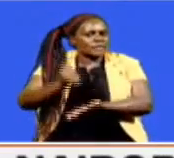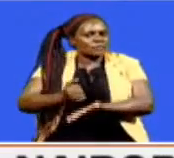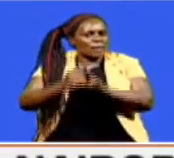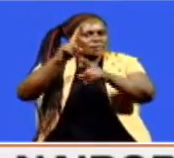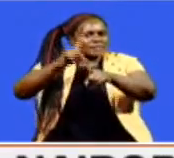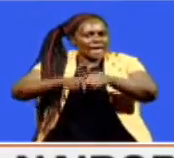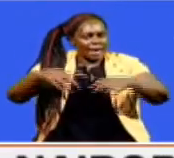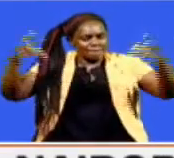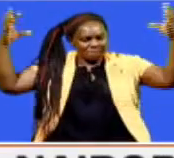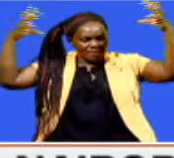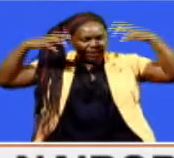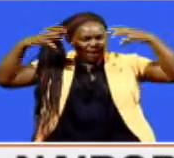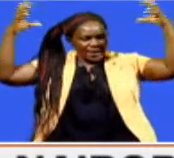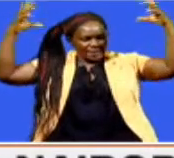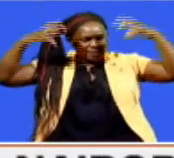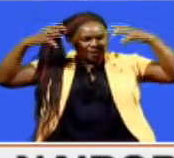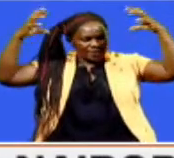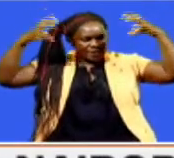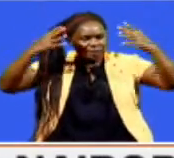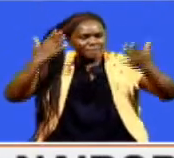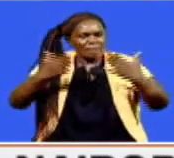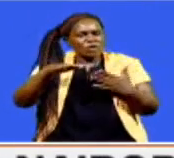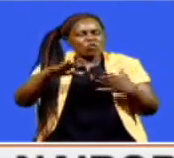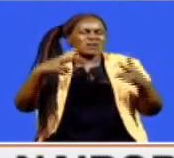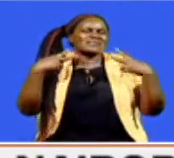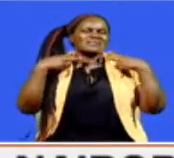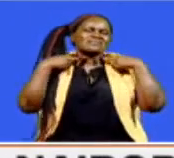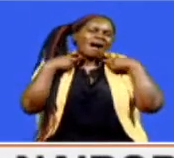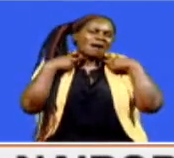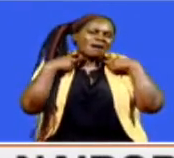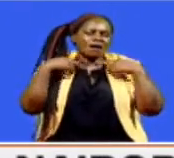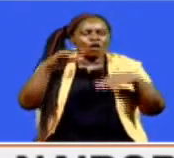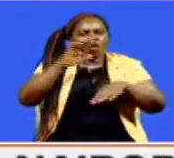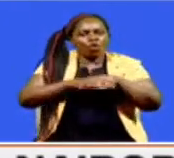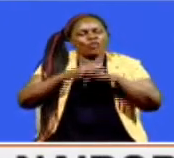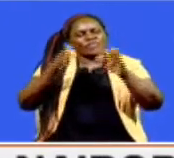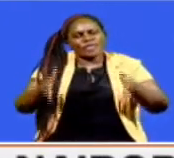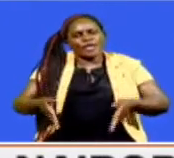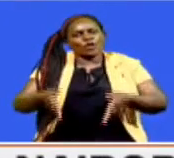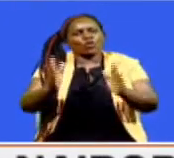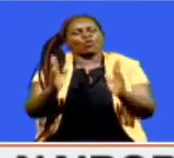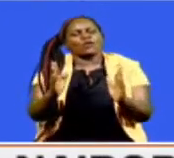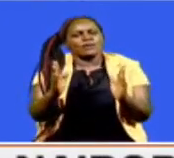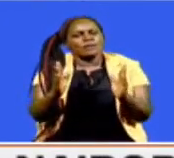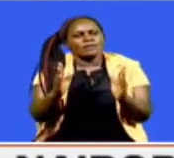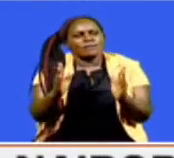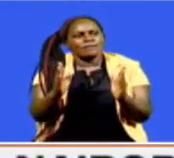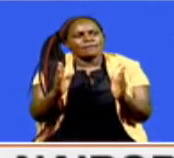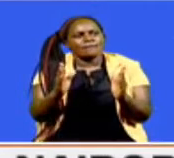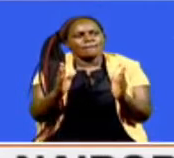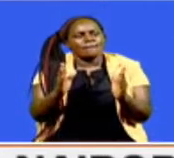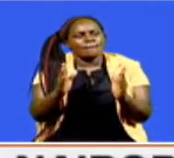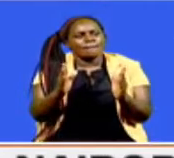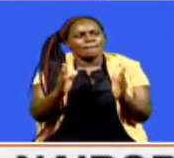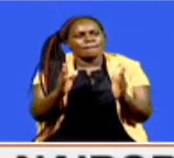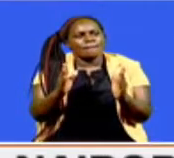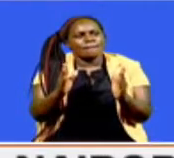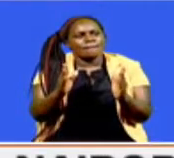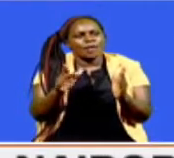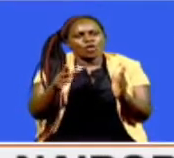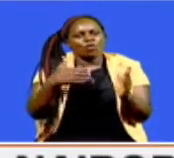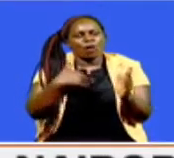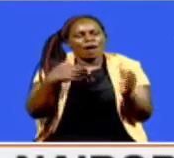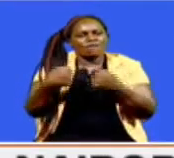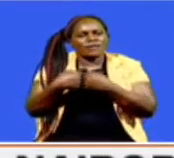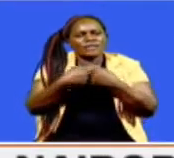rains are up, and probably, for example, you are stuck or where you are, you have a challenge